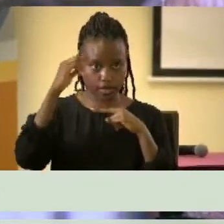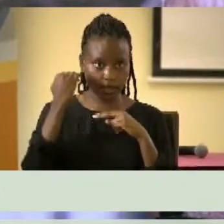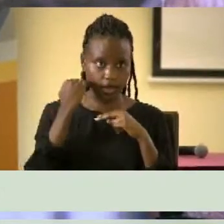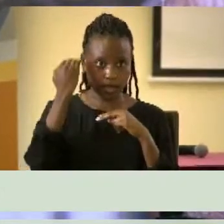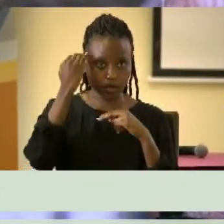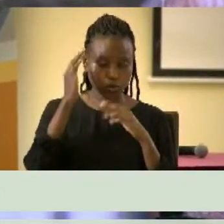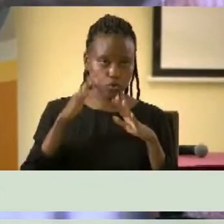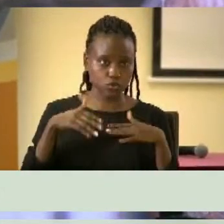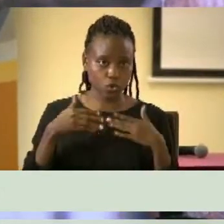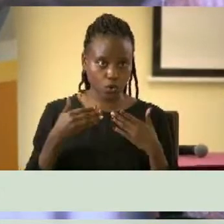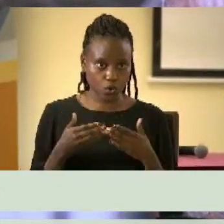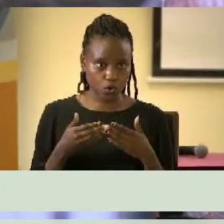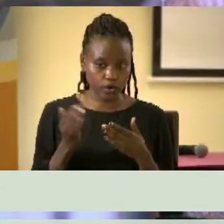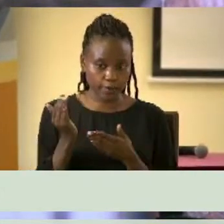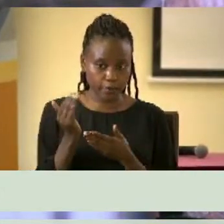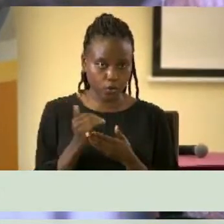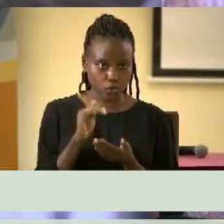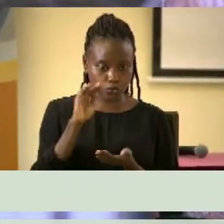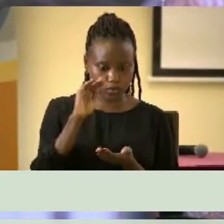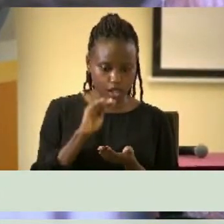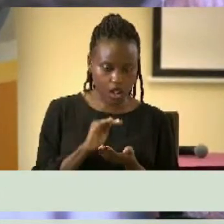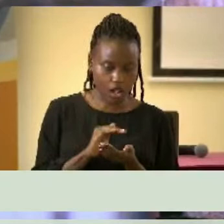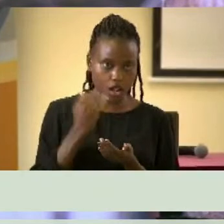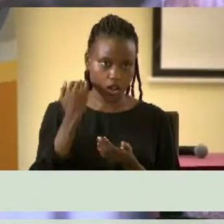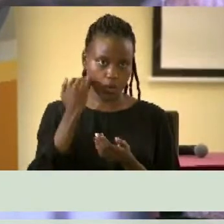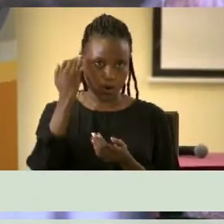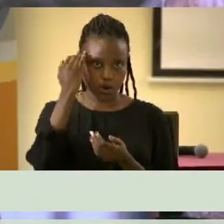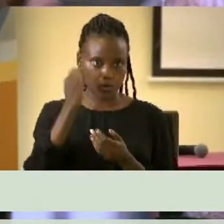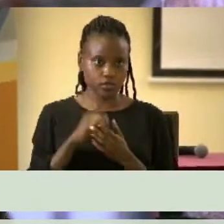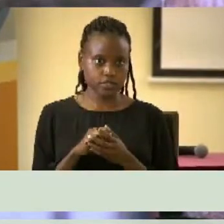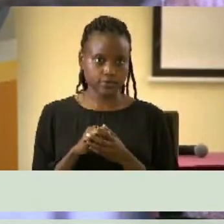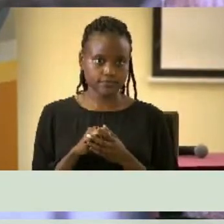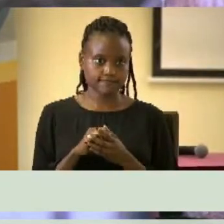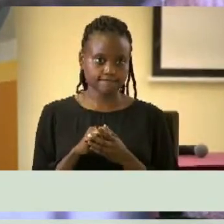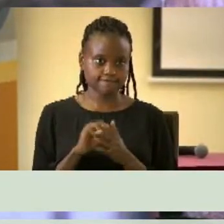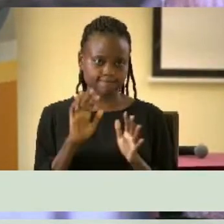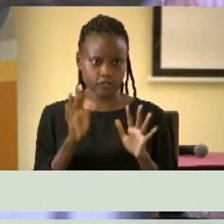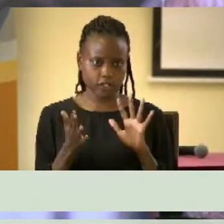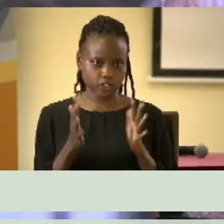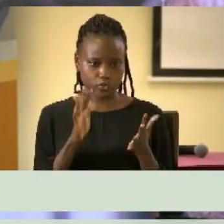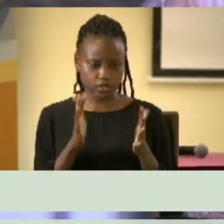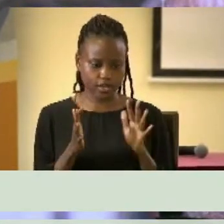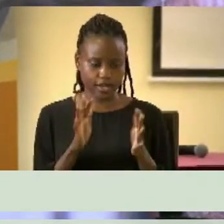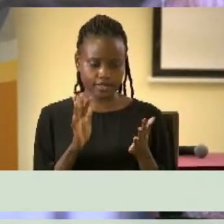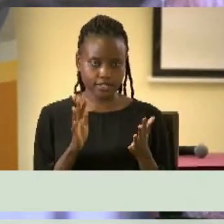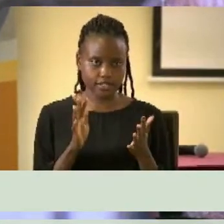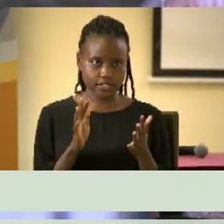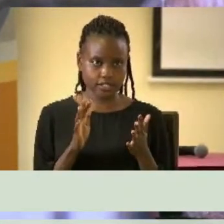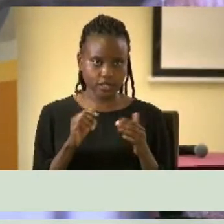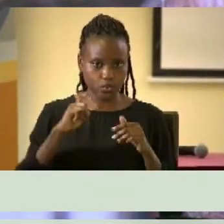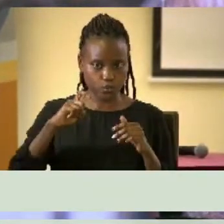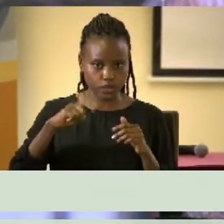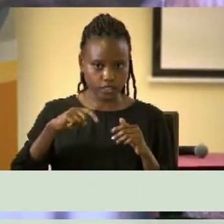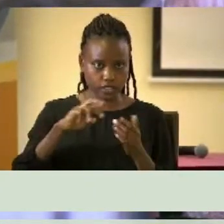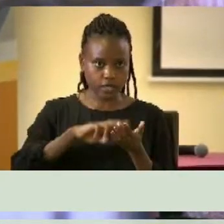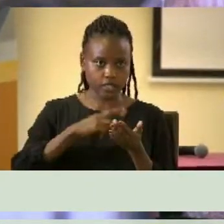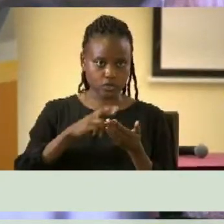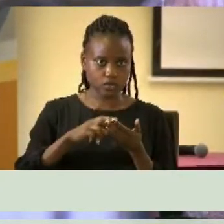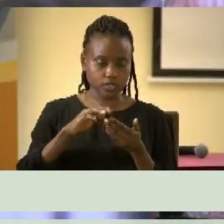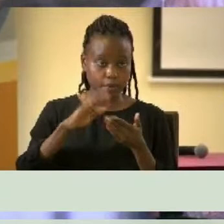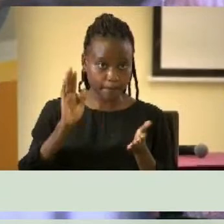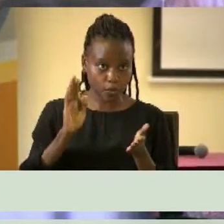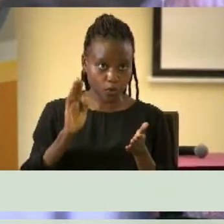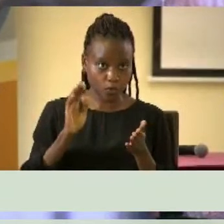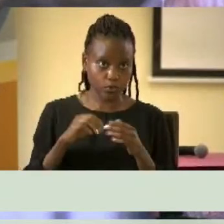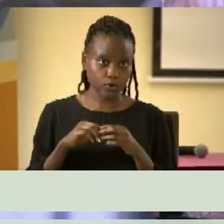murder matters brought to the lower court? Just looking at it off the top of my head, we have more resources at the